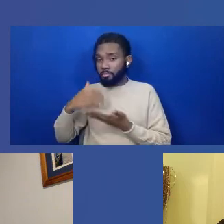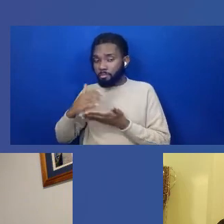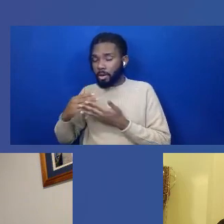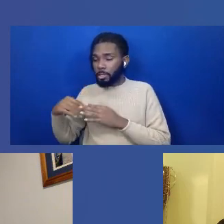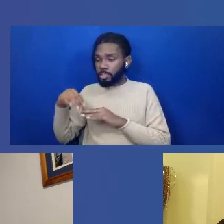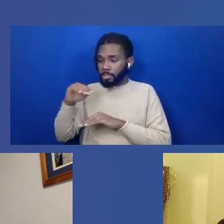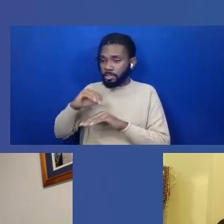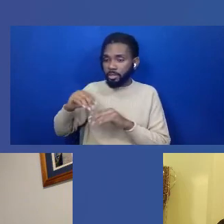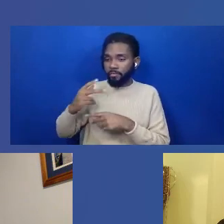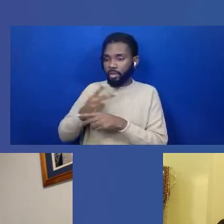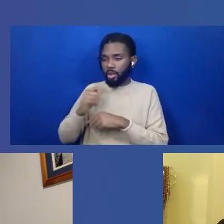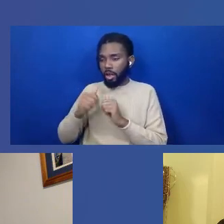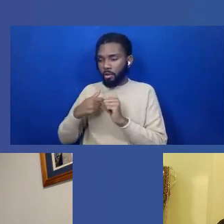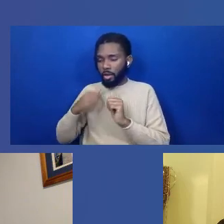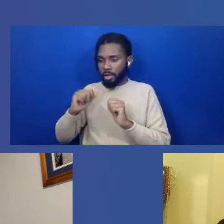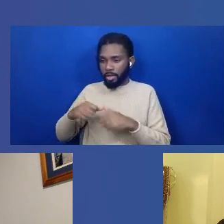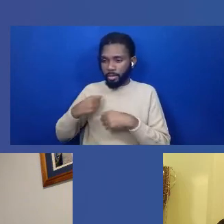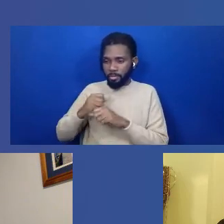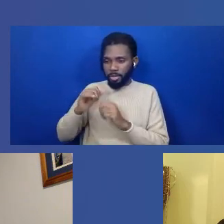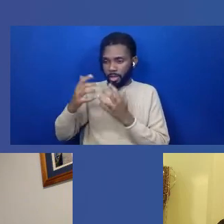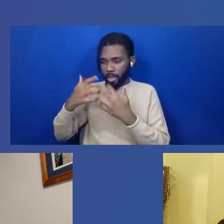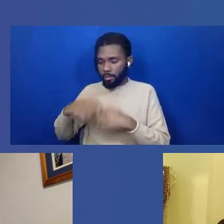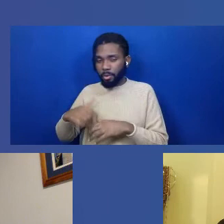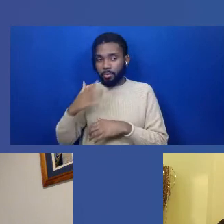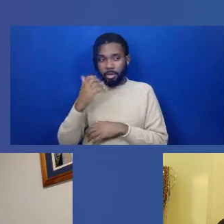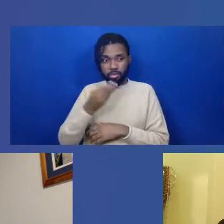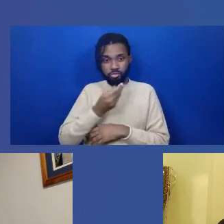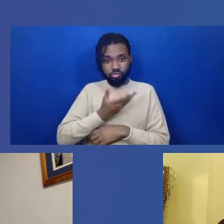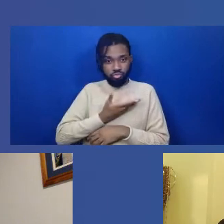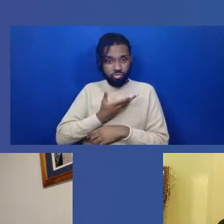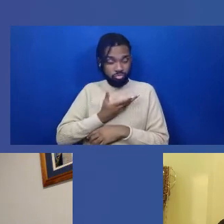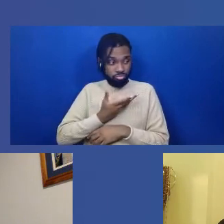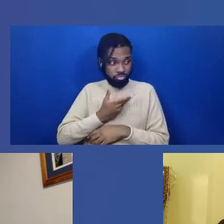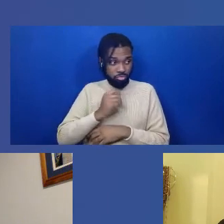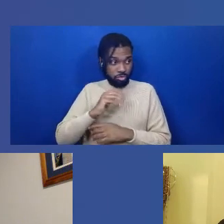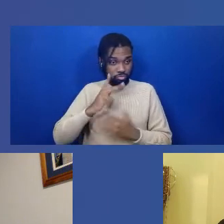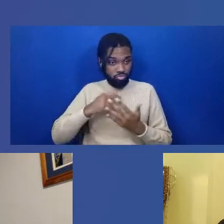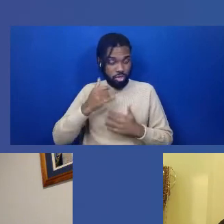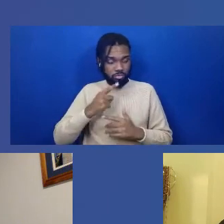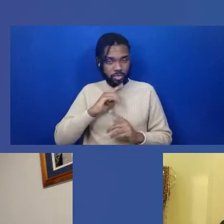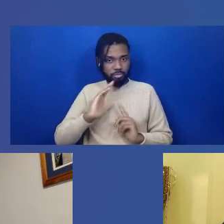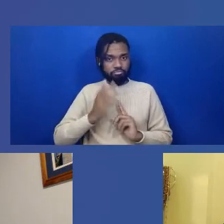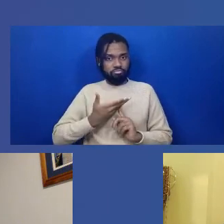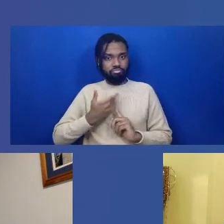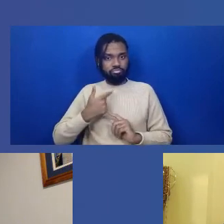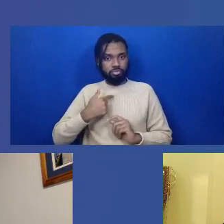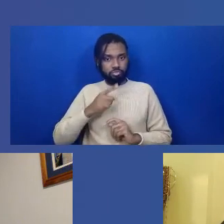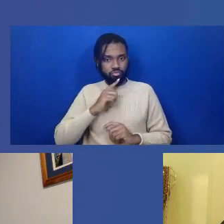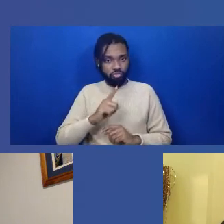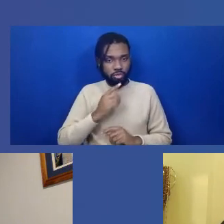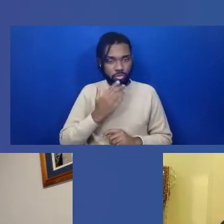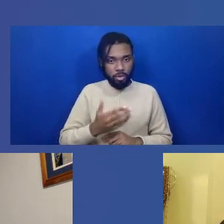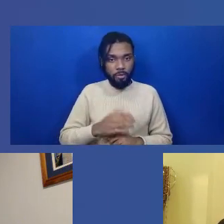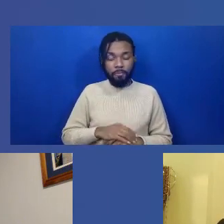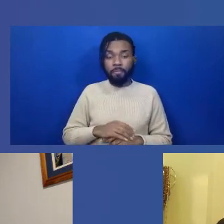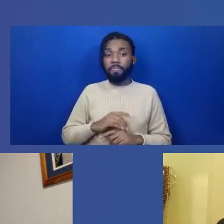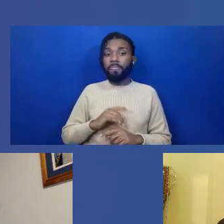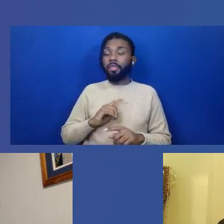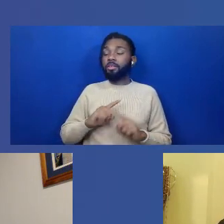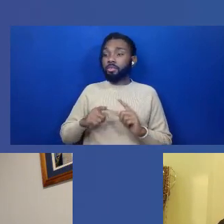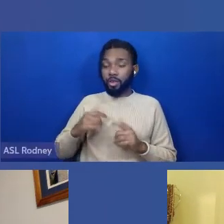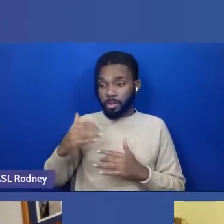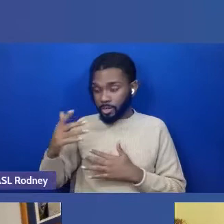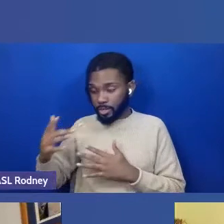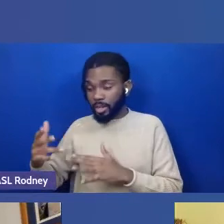out how to make it happen because she pitched me on the project really well, right? And then when I went back to Ronnie and